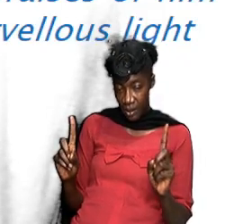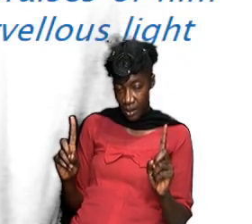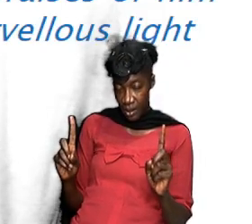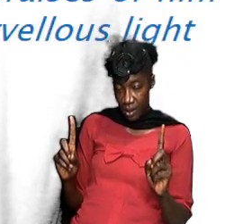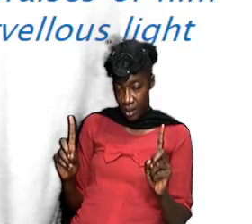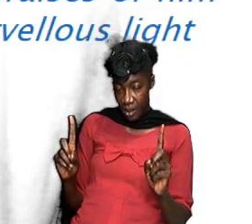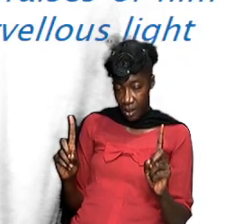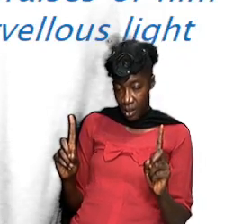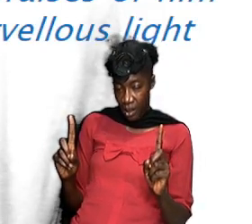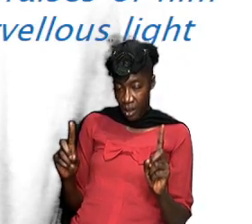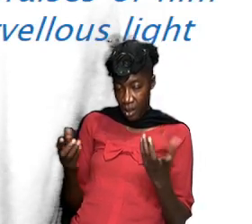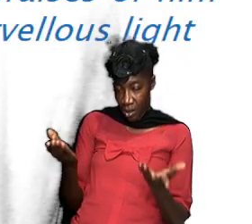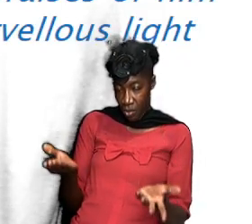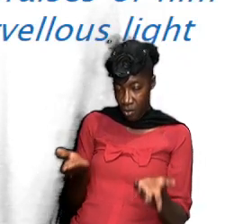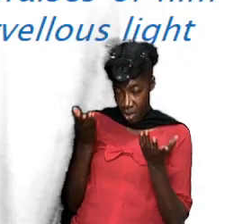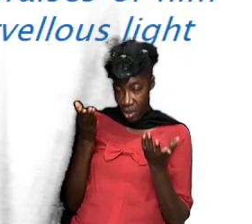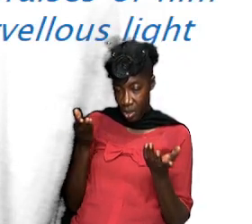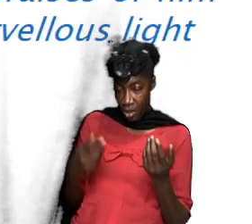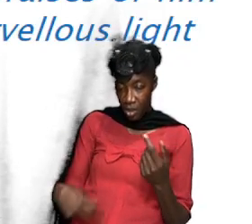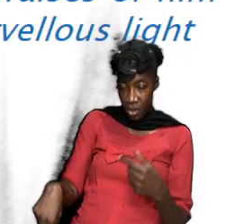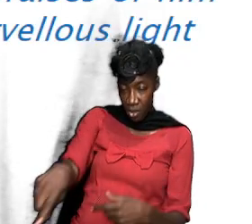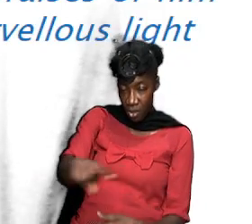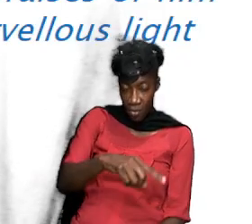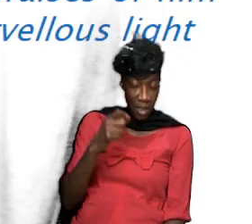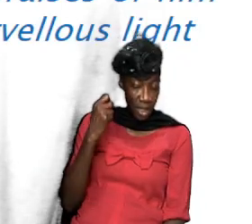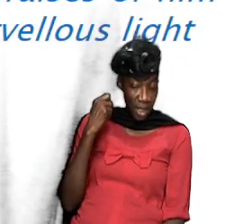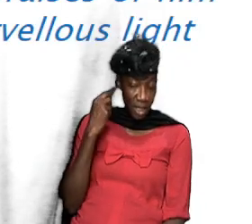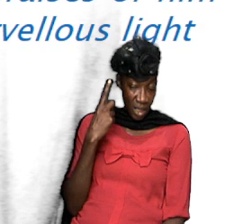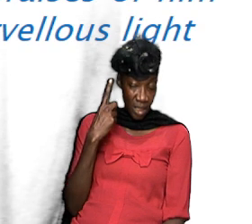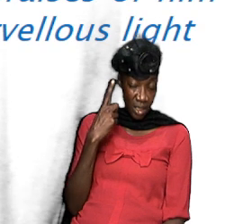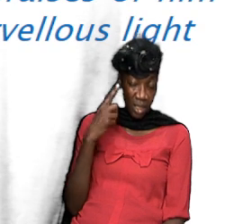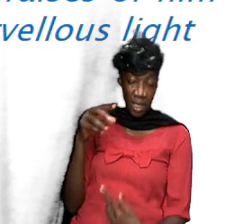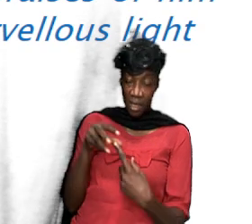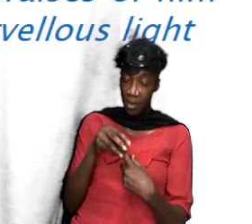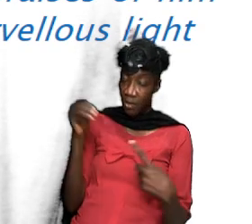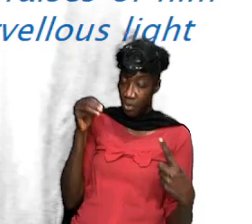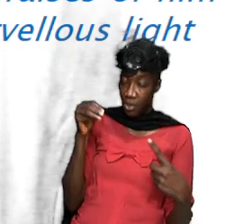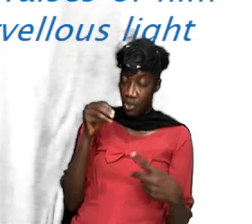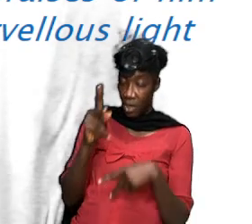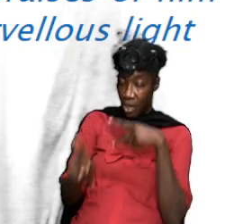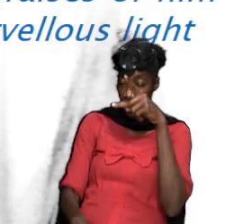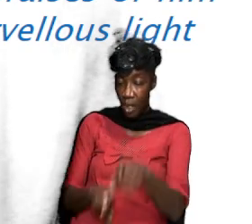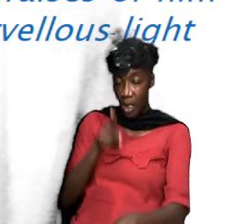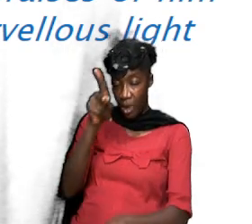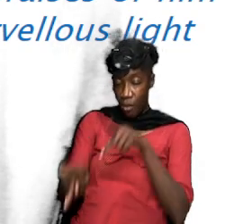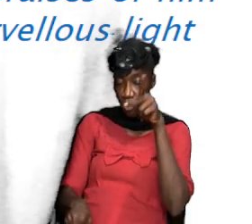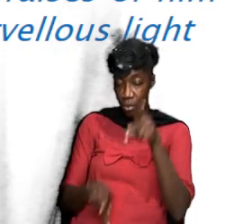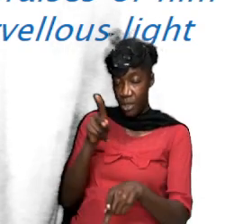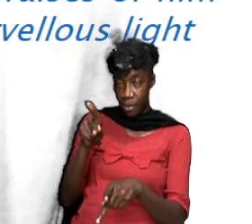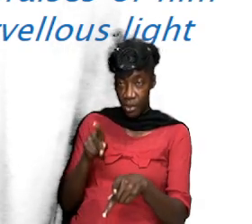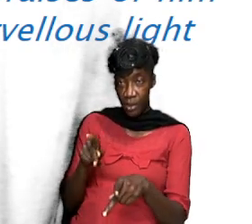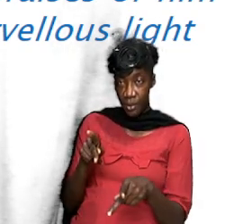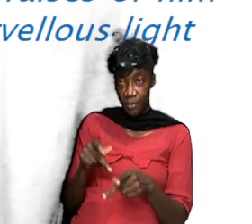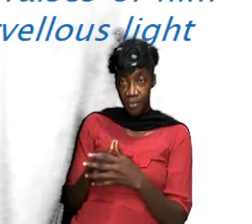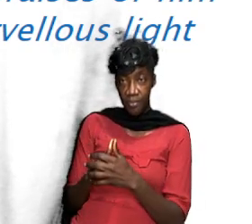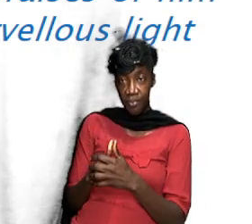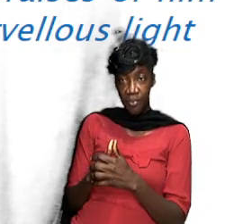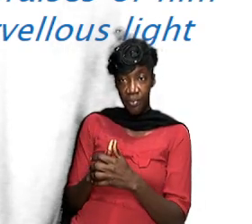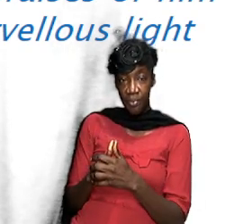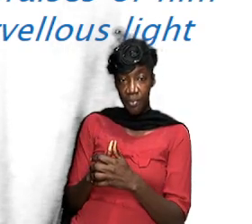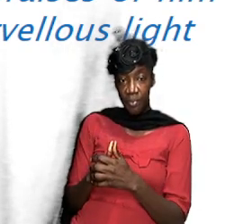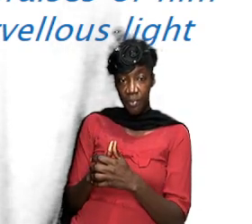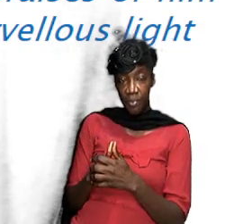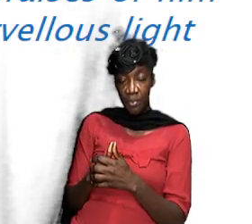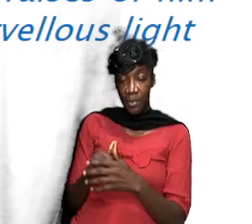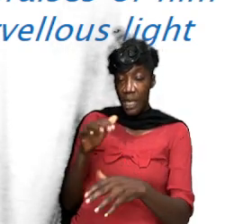He wants us to understand that we are a special people, a special set of people. And